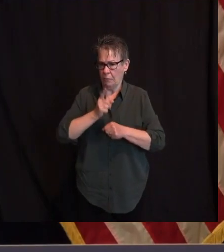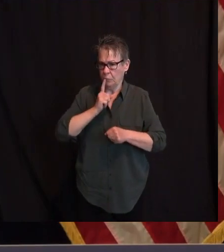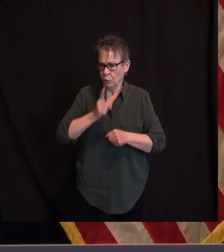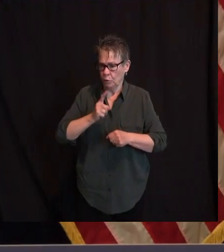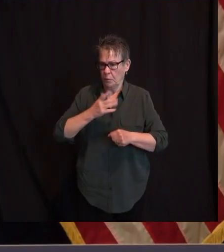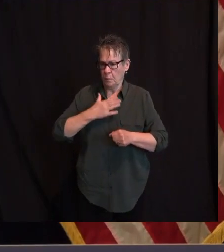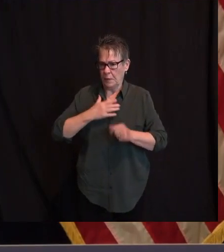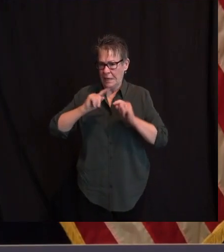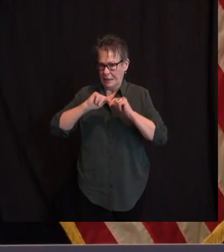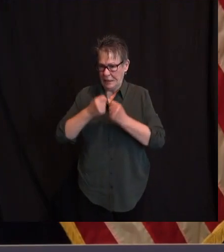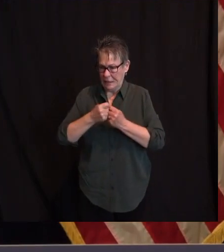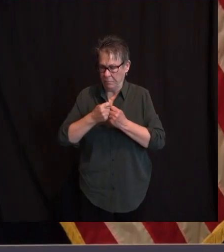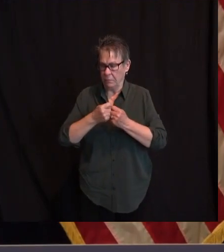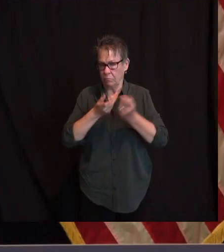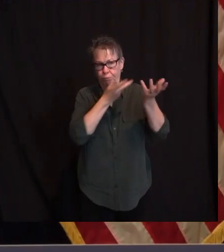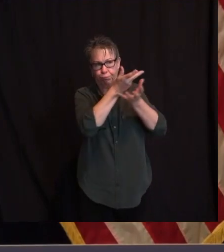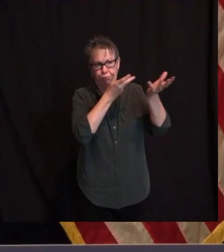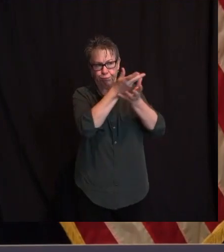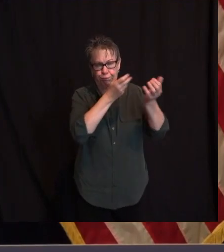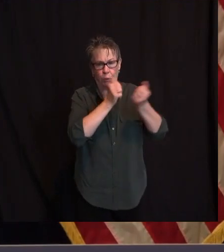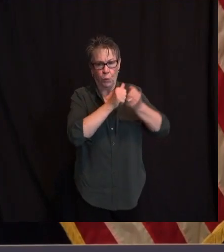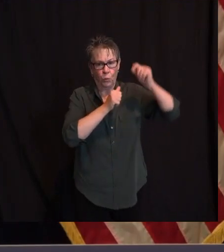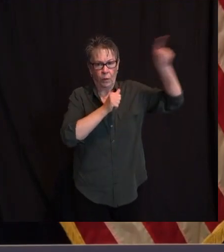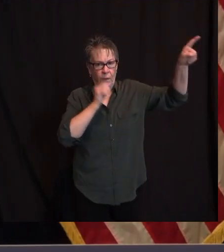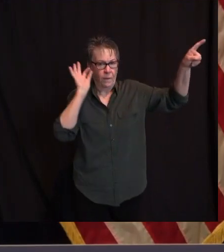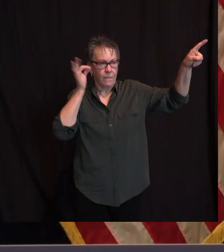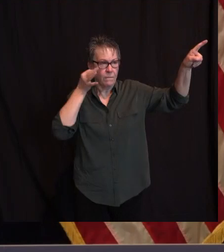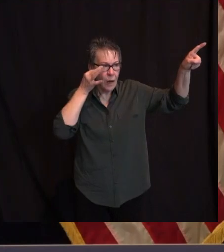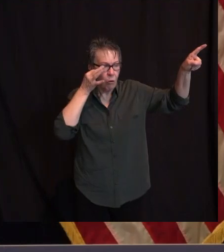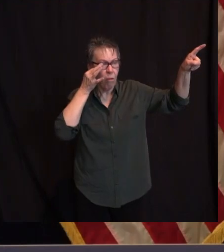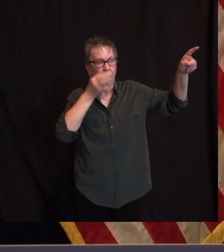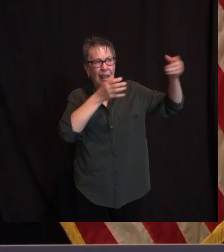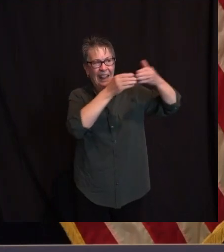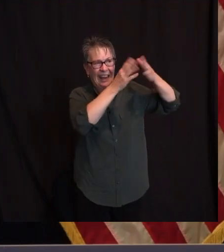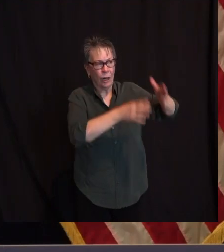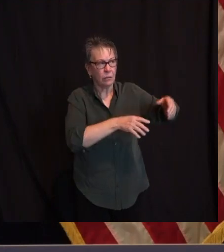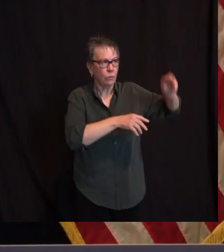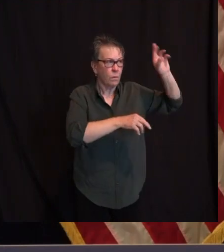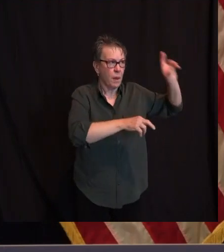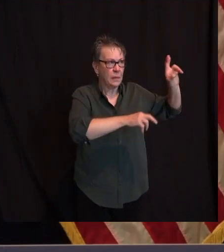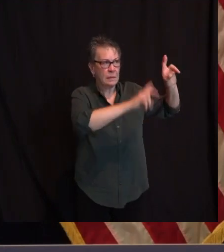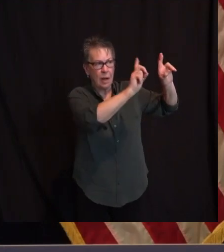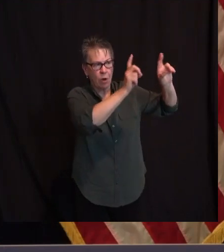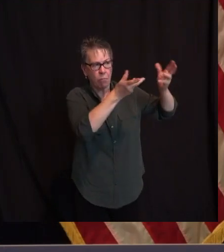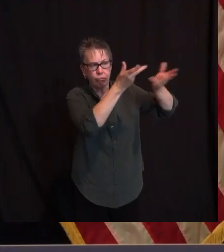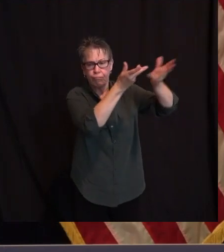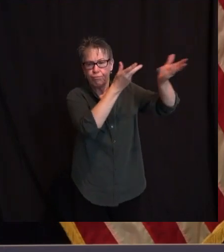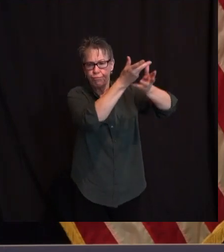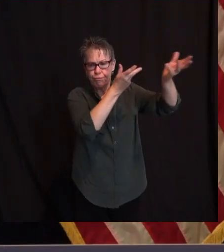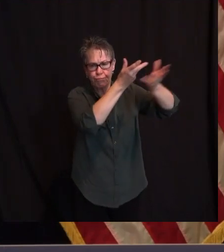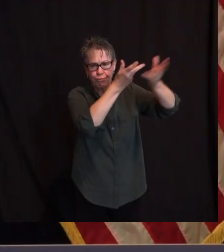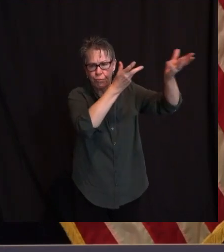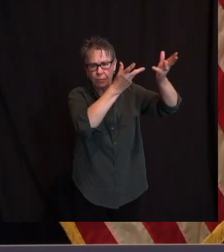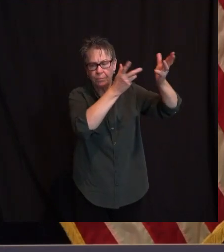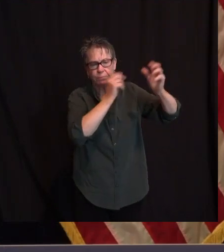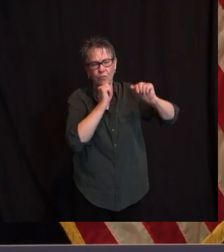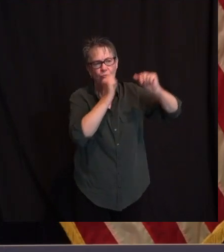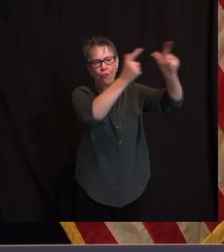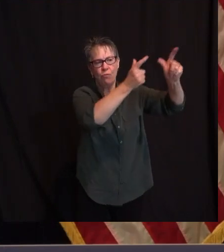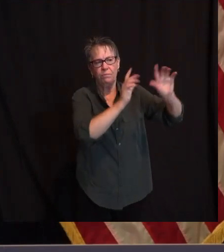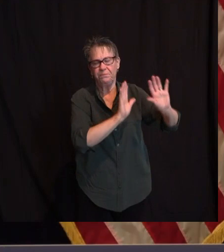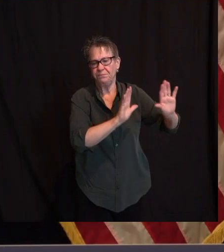both sides, elected officials, not everybody, but certainly our senators and members of